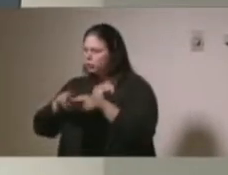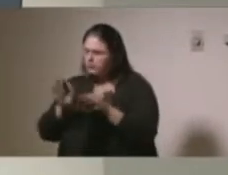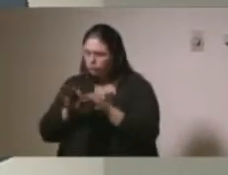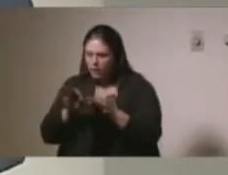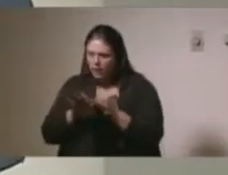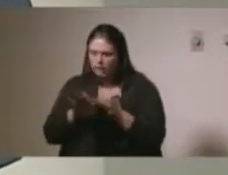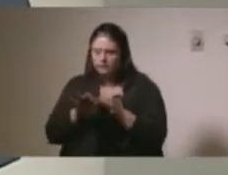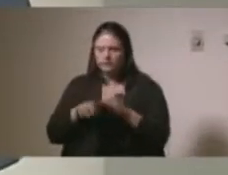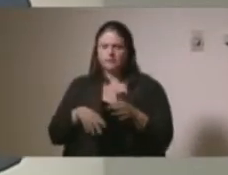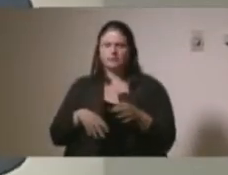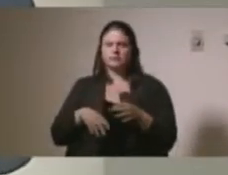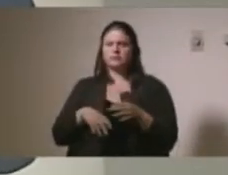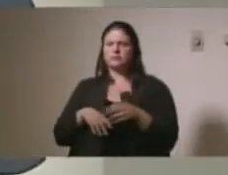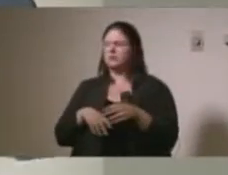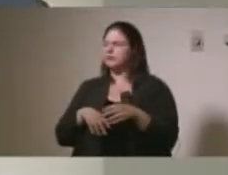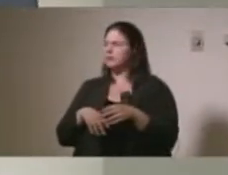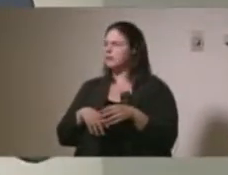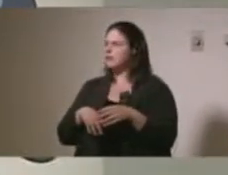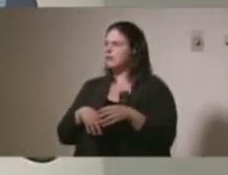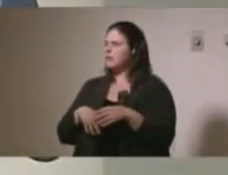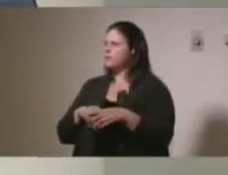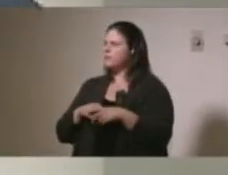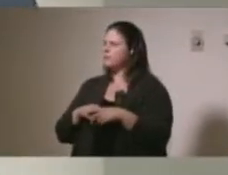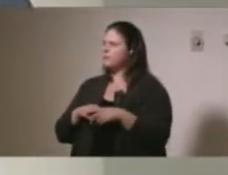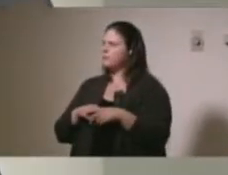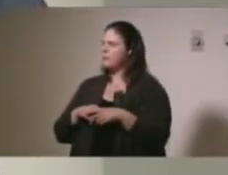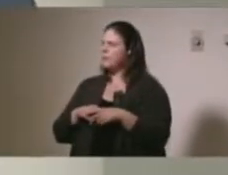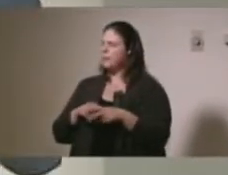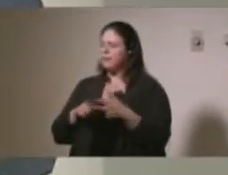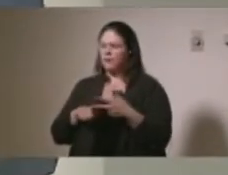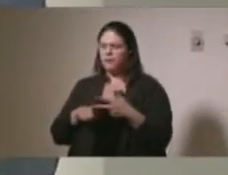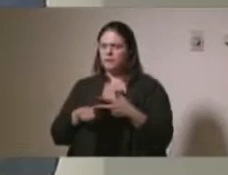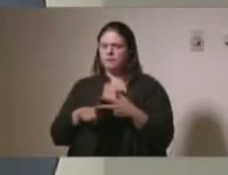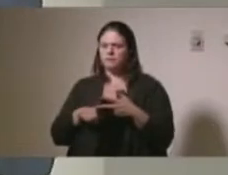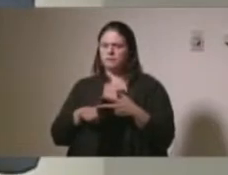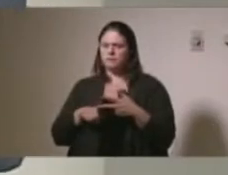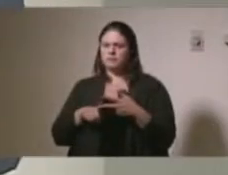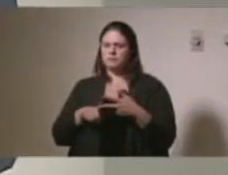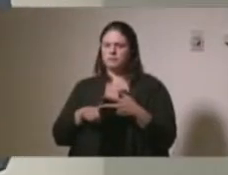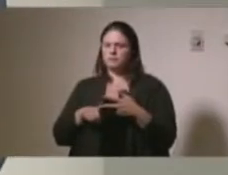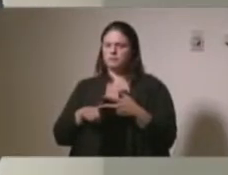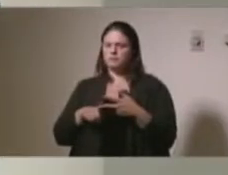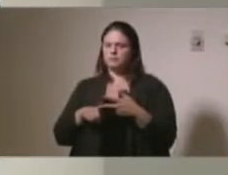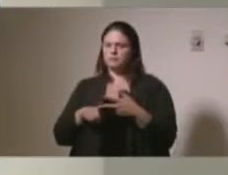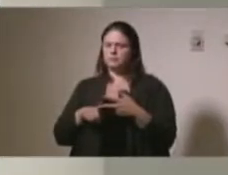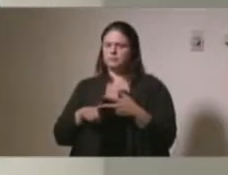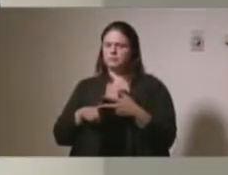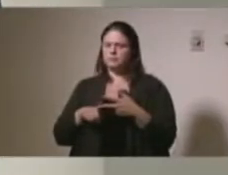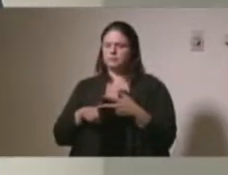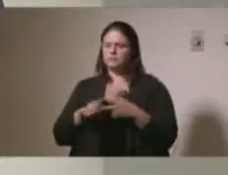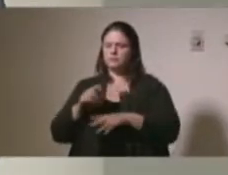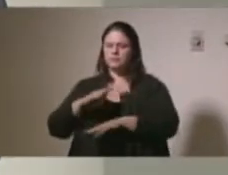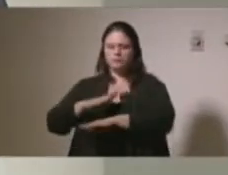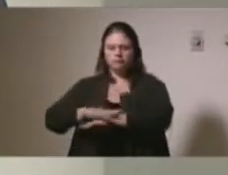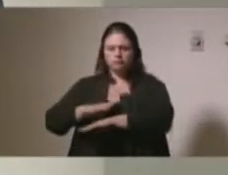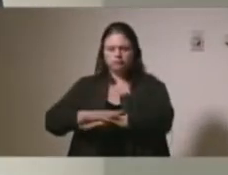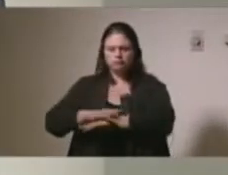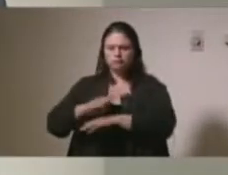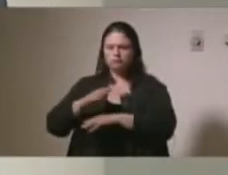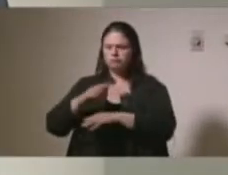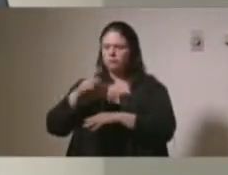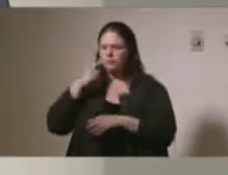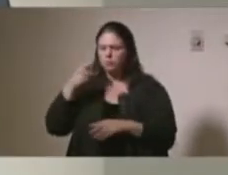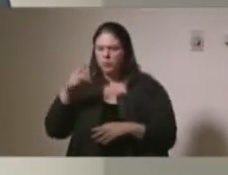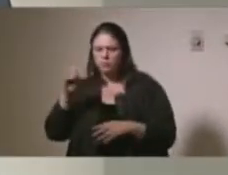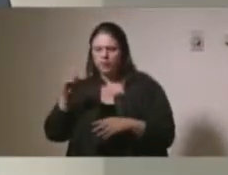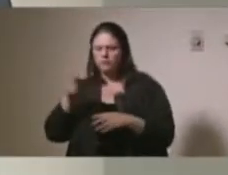a usurious fashion. We must eliminate postal counters. We must increase